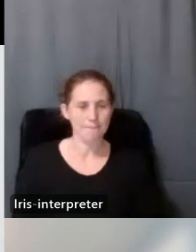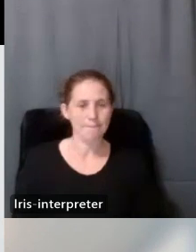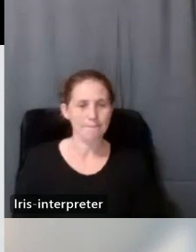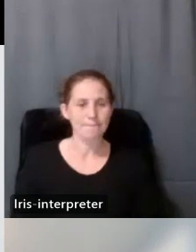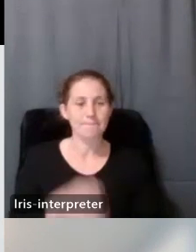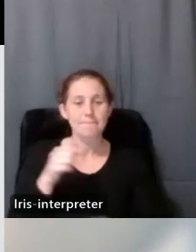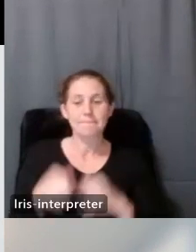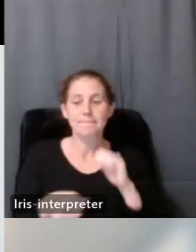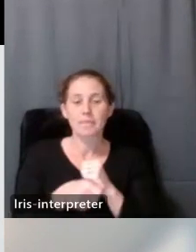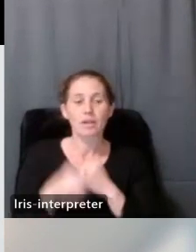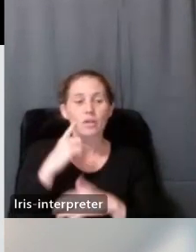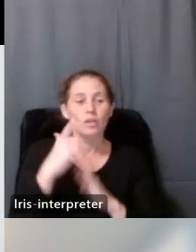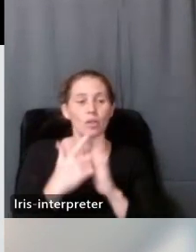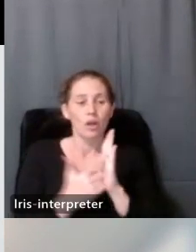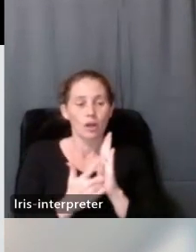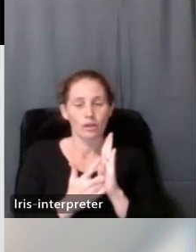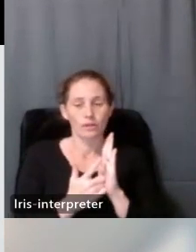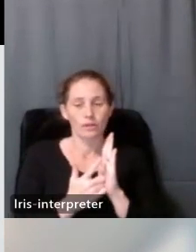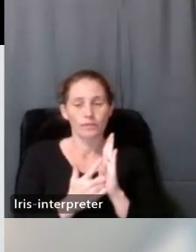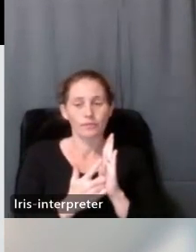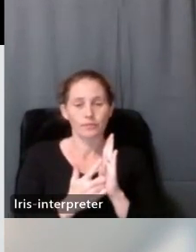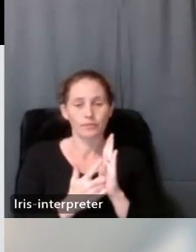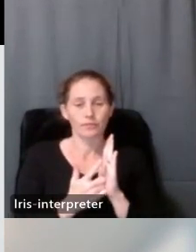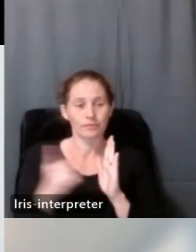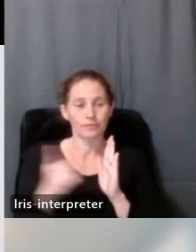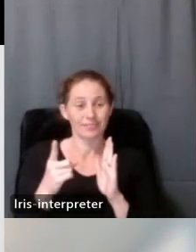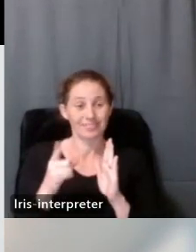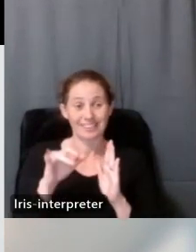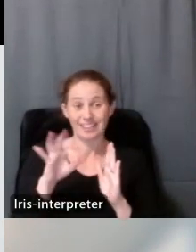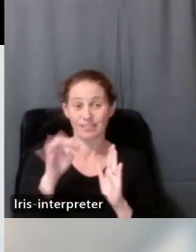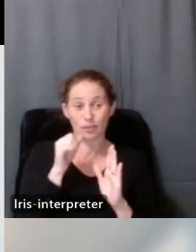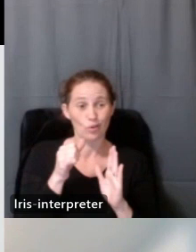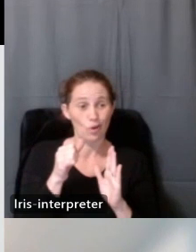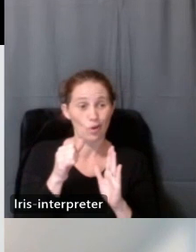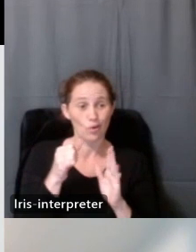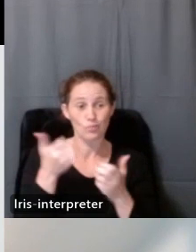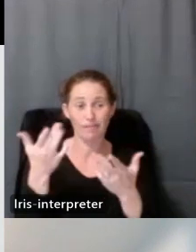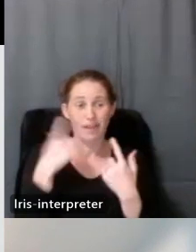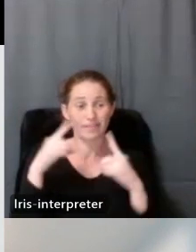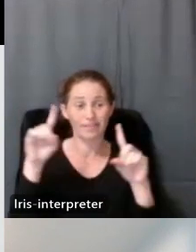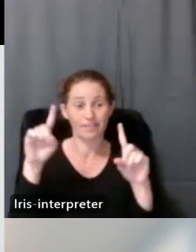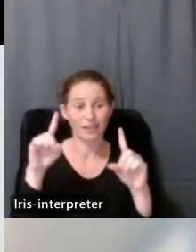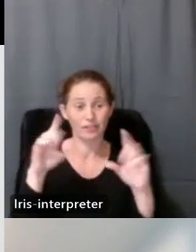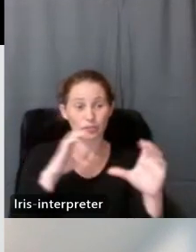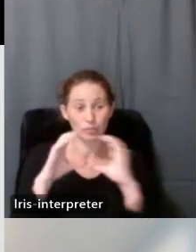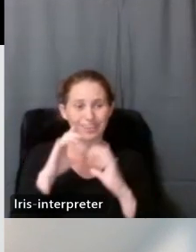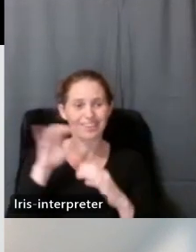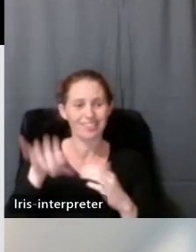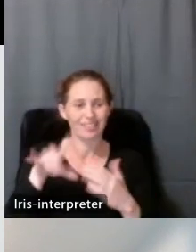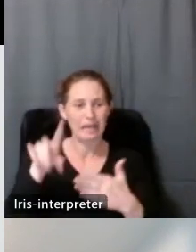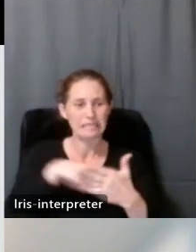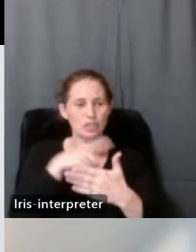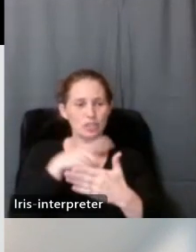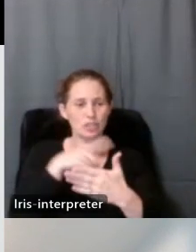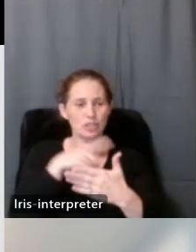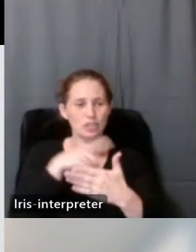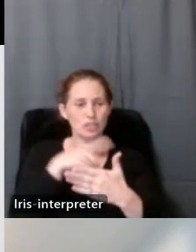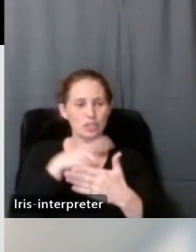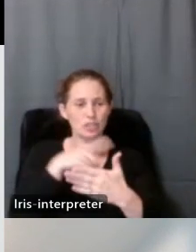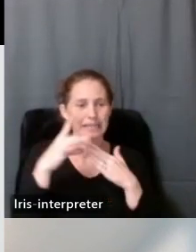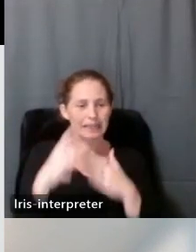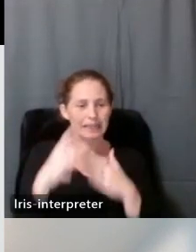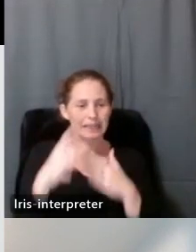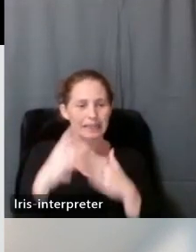Under the law, failure to provide effective communication is discriminatory because it can lead to